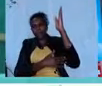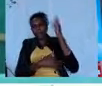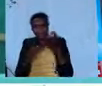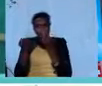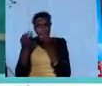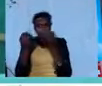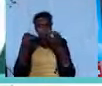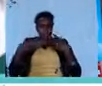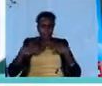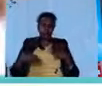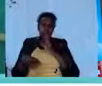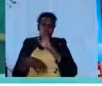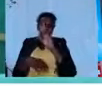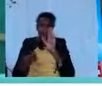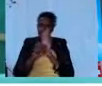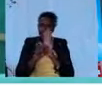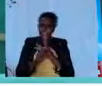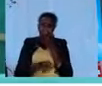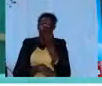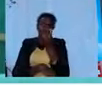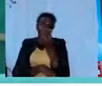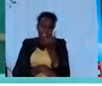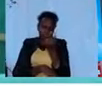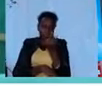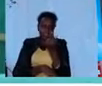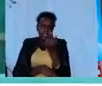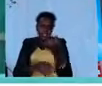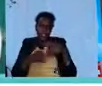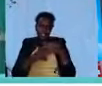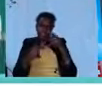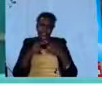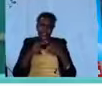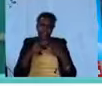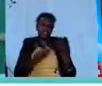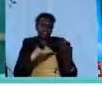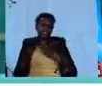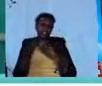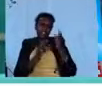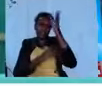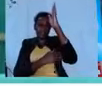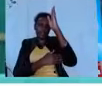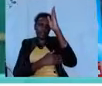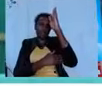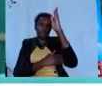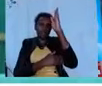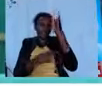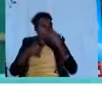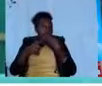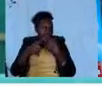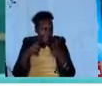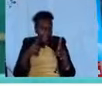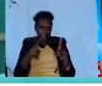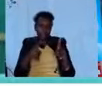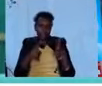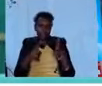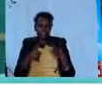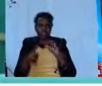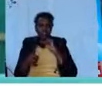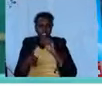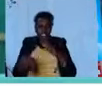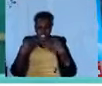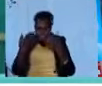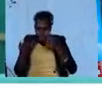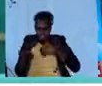Many people spend huge sums of money in the name of serving God, but they will not offer